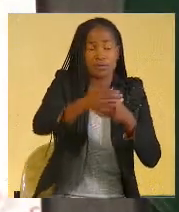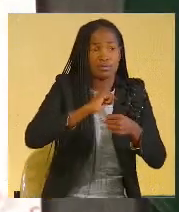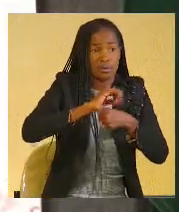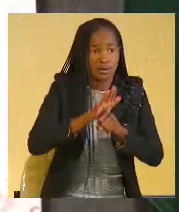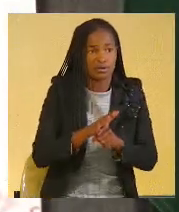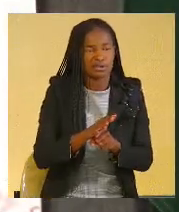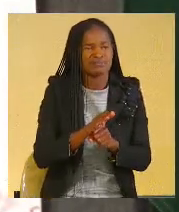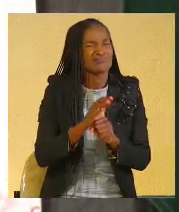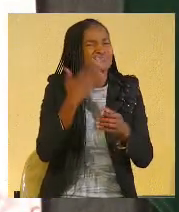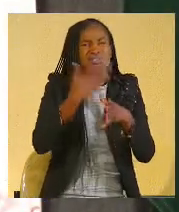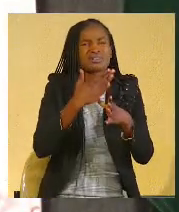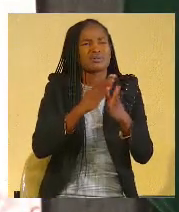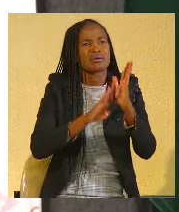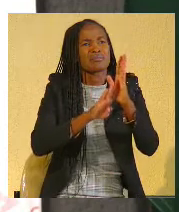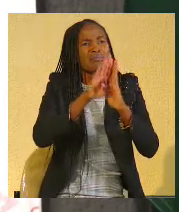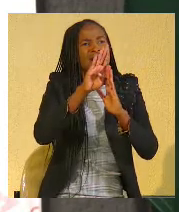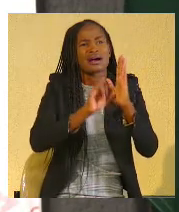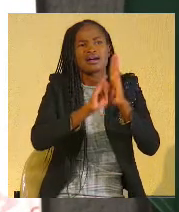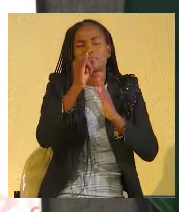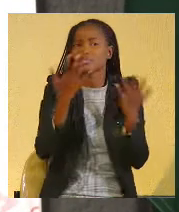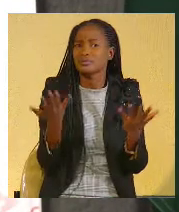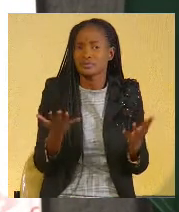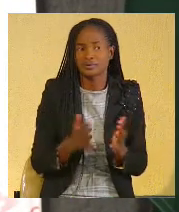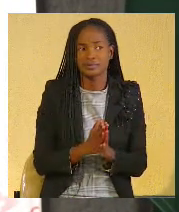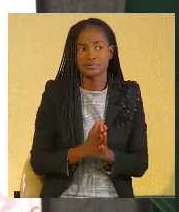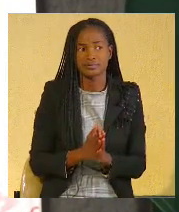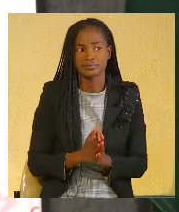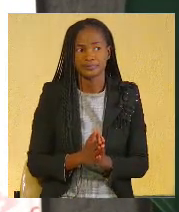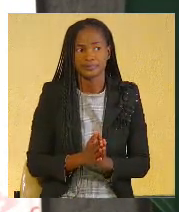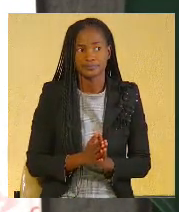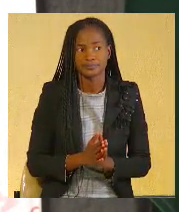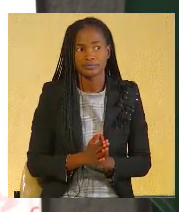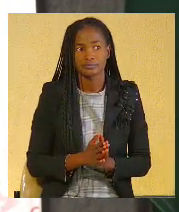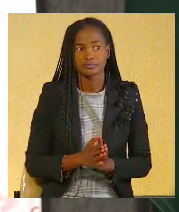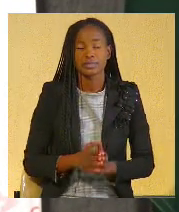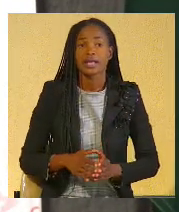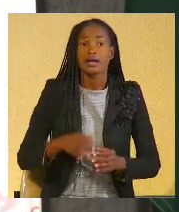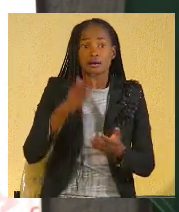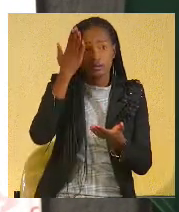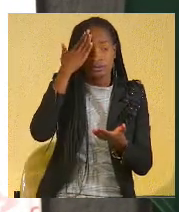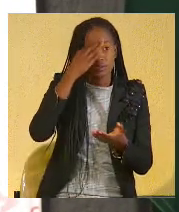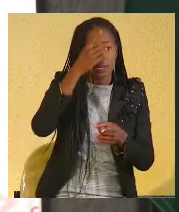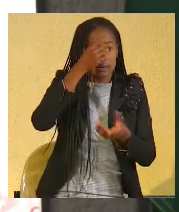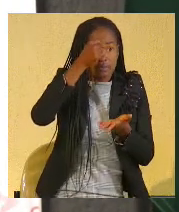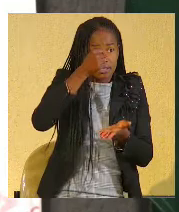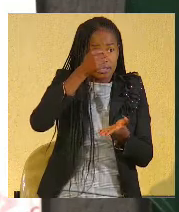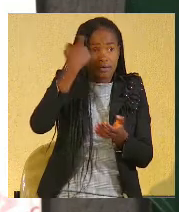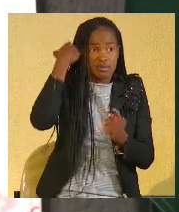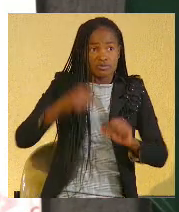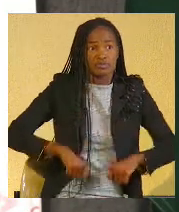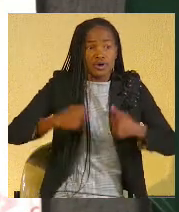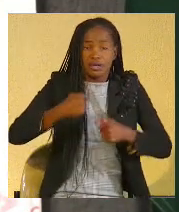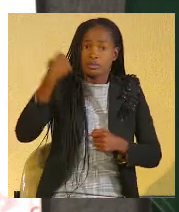health sector, the public health sector is one of the sectors which government support heavily. And if we look